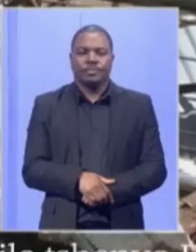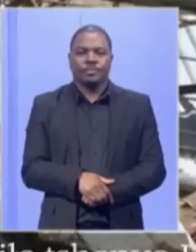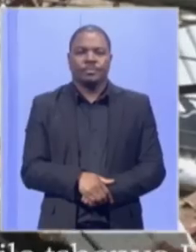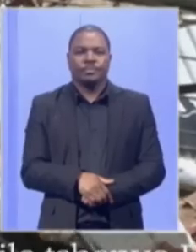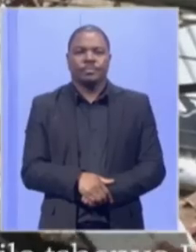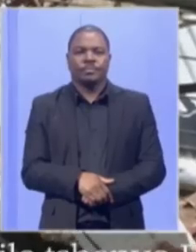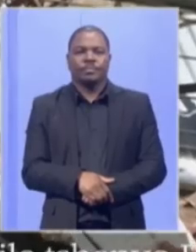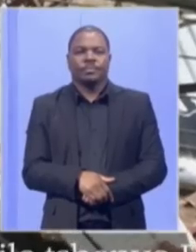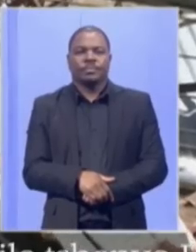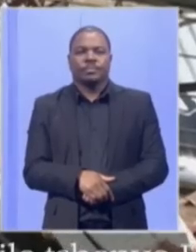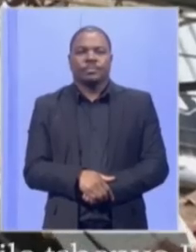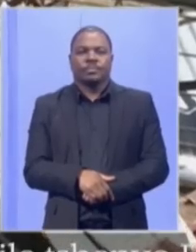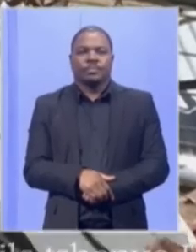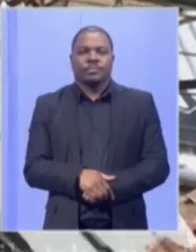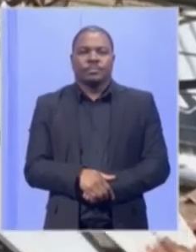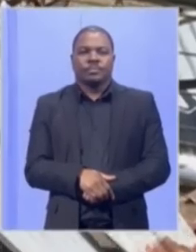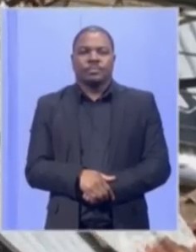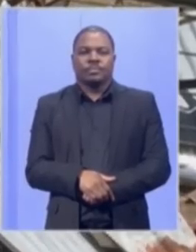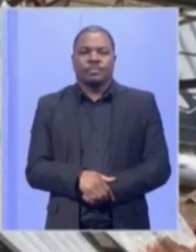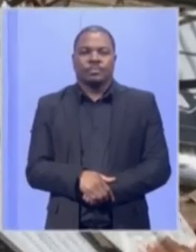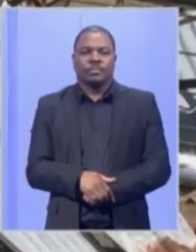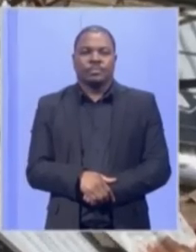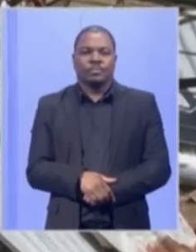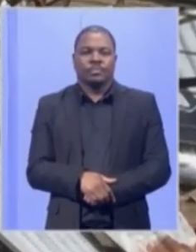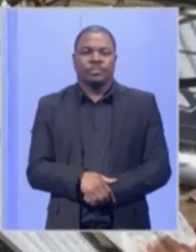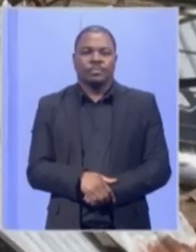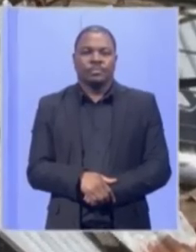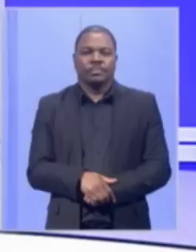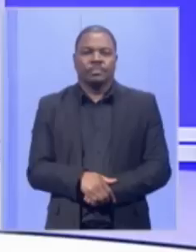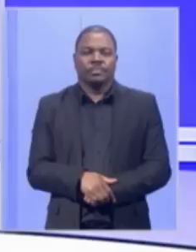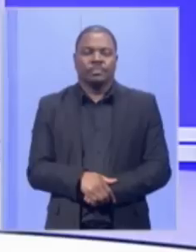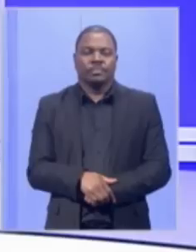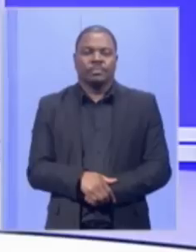la ditaba ho SABC Thabanchu.